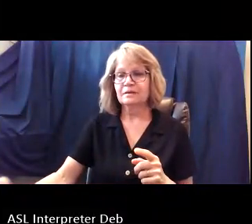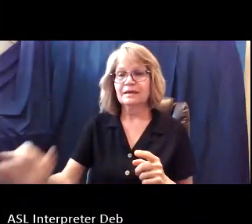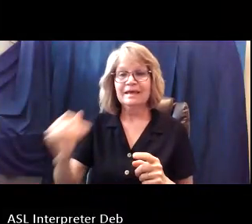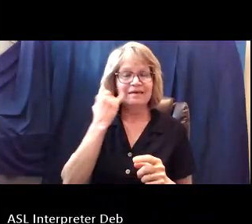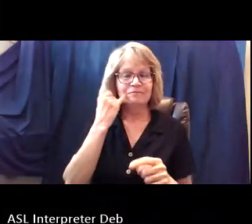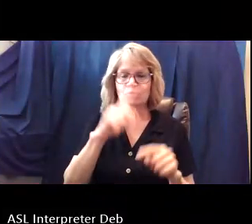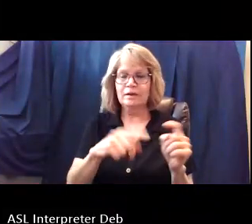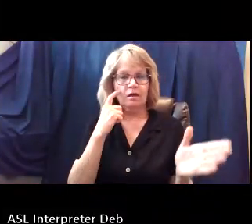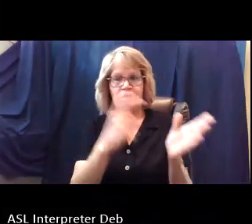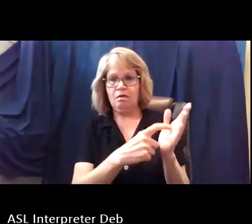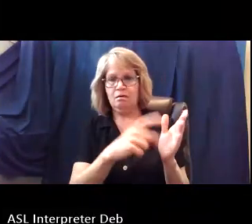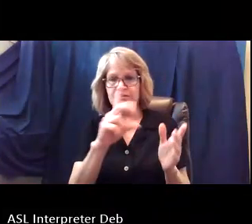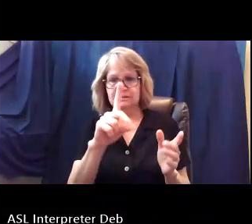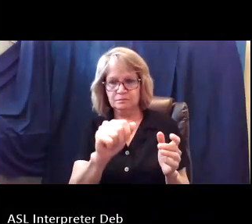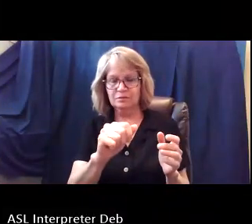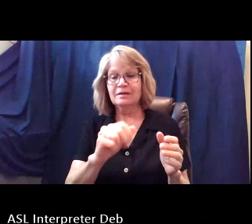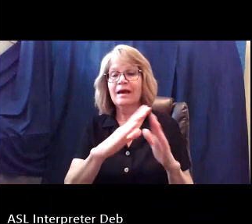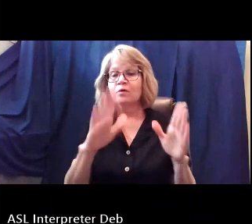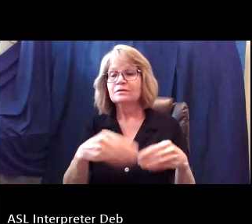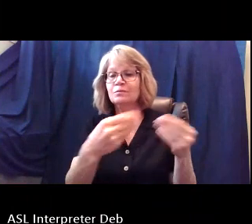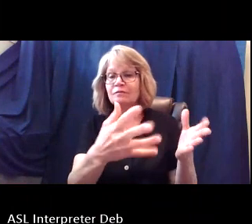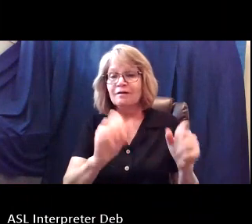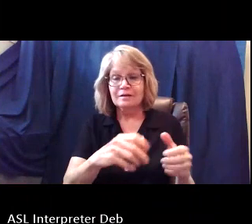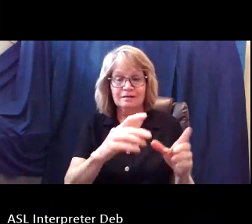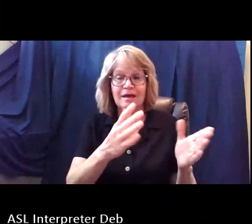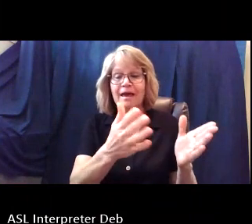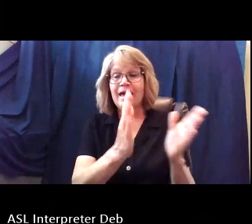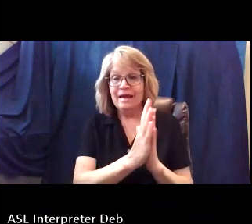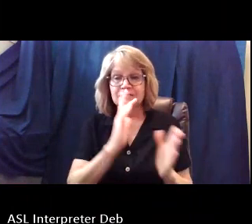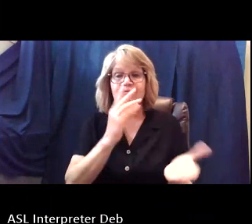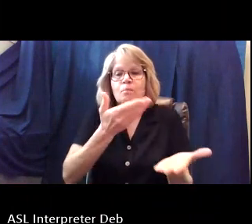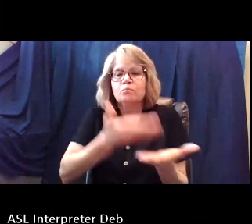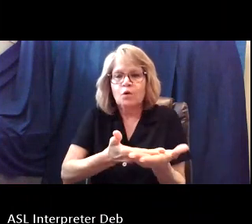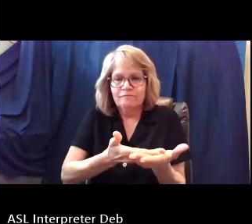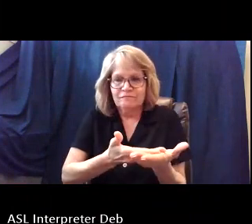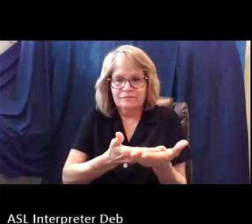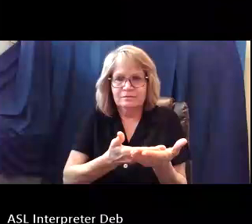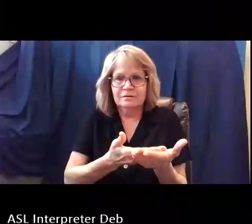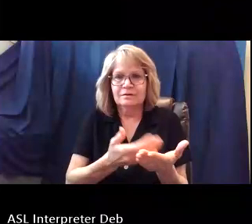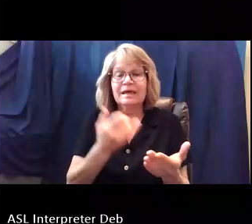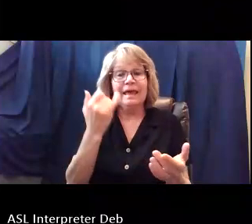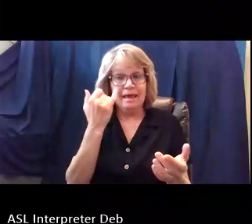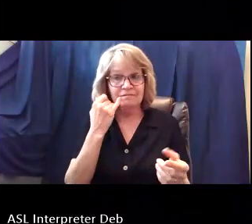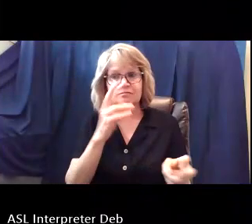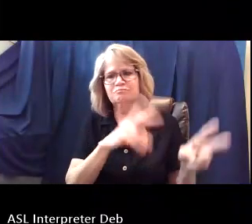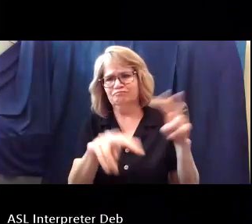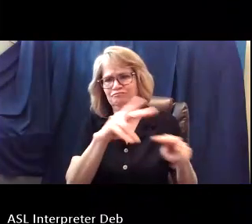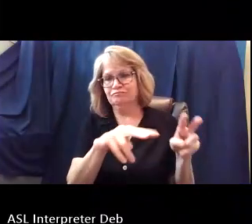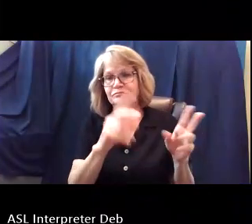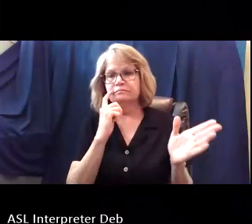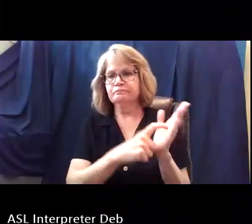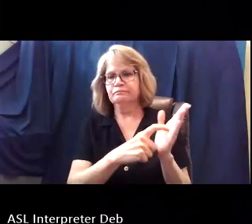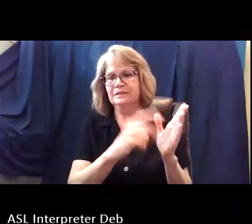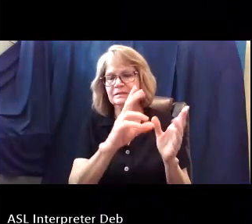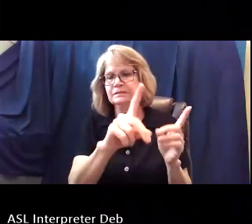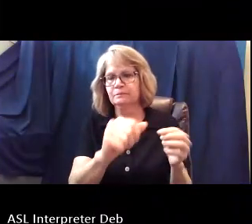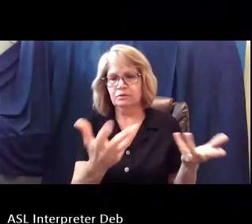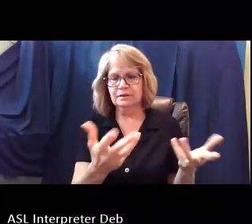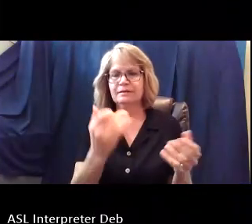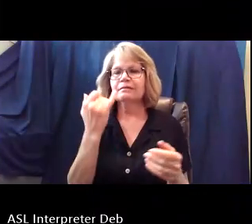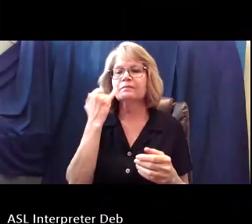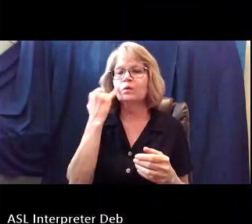the housing provider can ask for proof of need. Now, if the disability is observable, so if it's someone